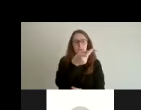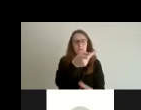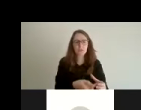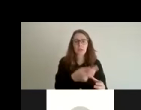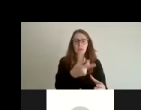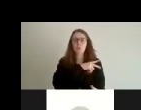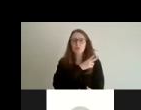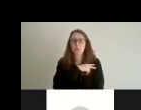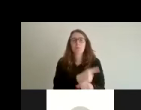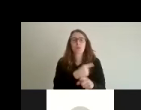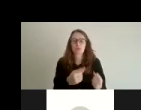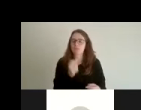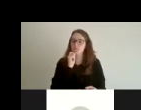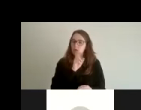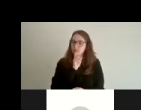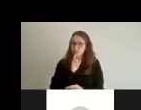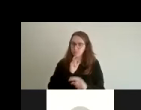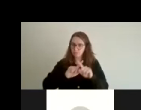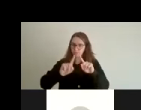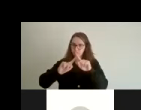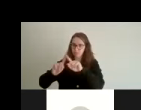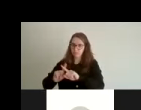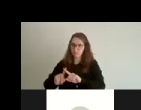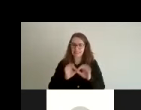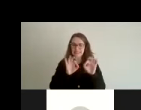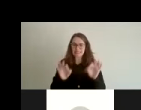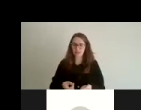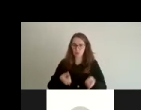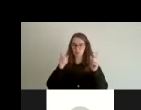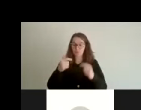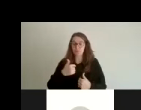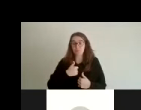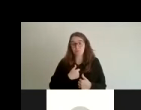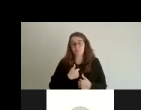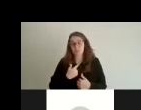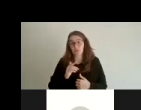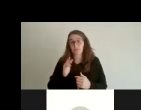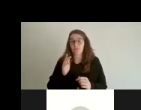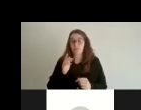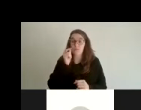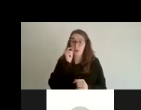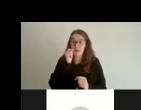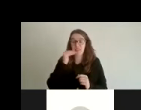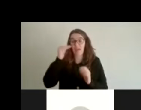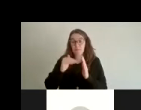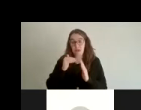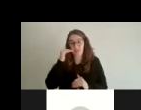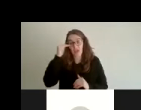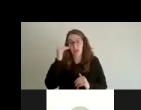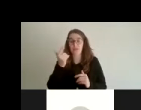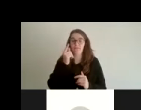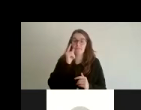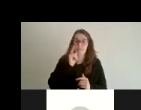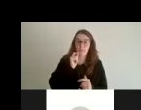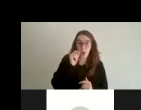be very different. So me as a middle-aged Caucasian man can maybe not